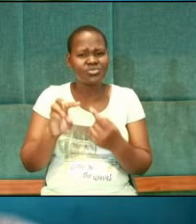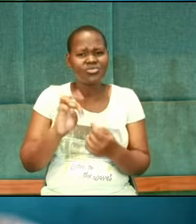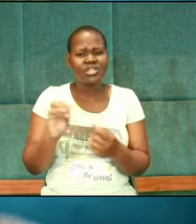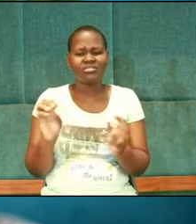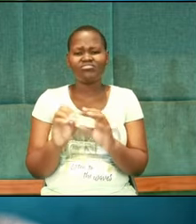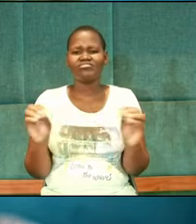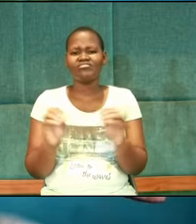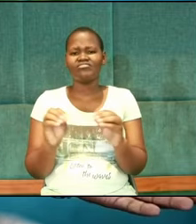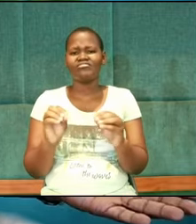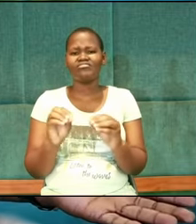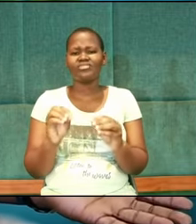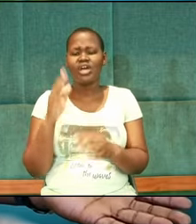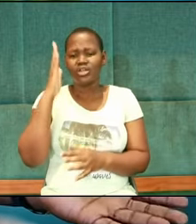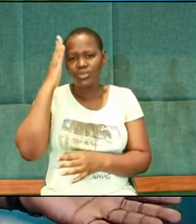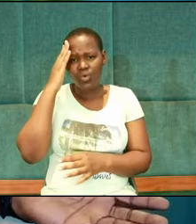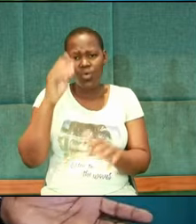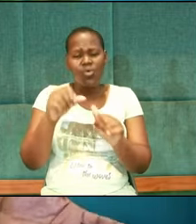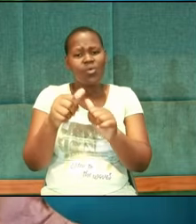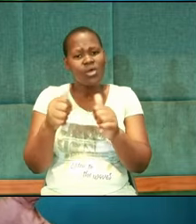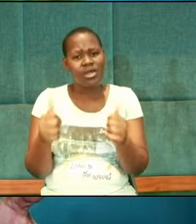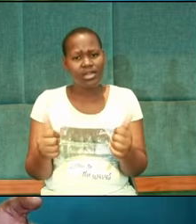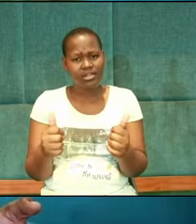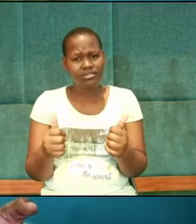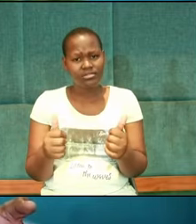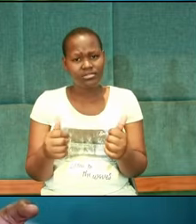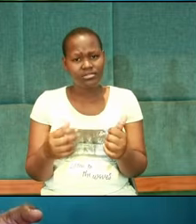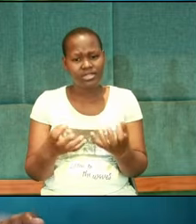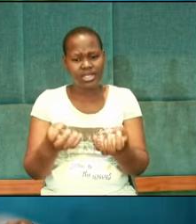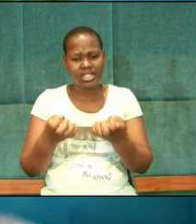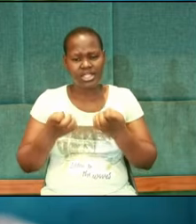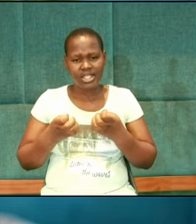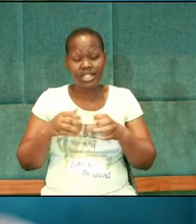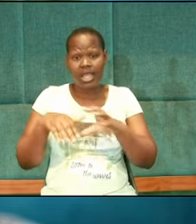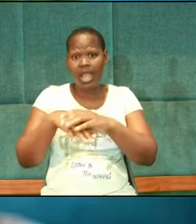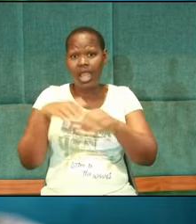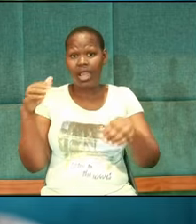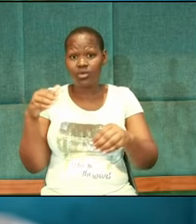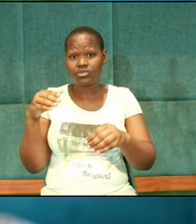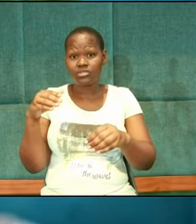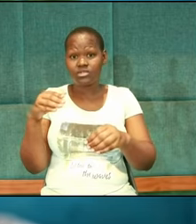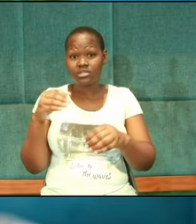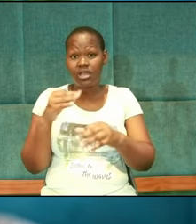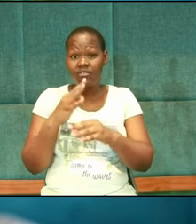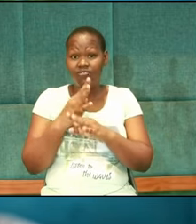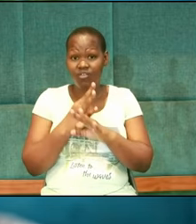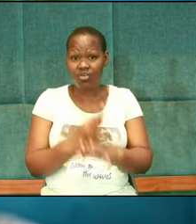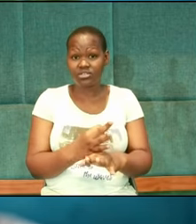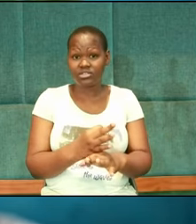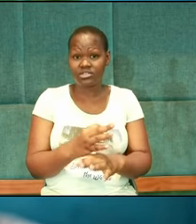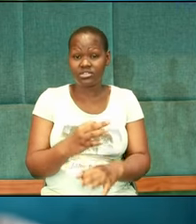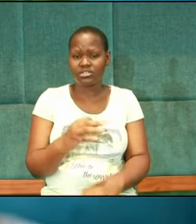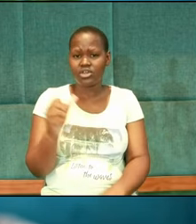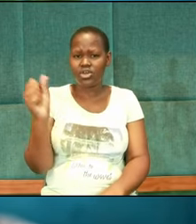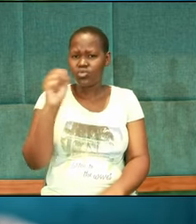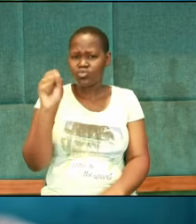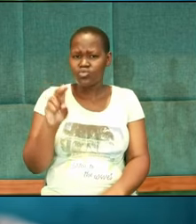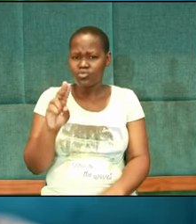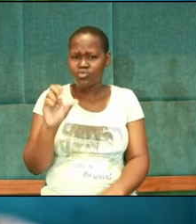are so familiar with them. So they need an external force. Susan, what did you